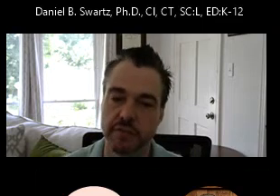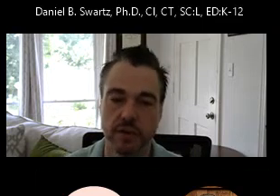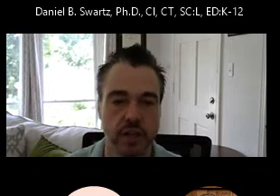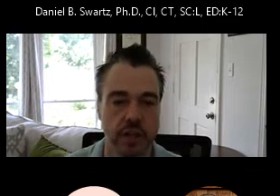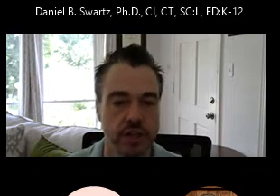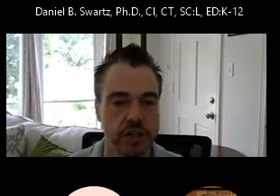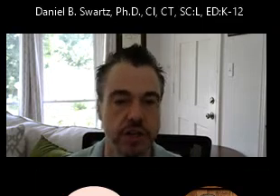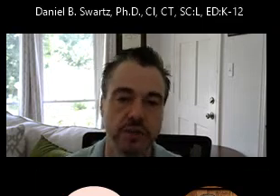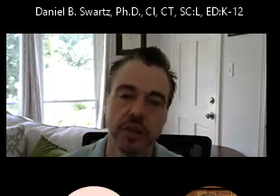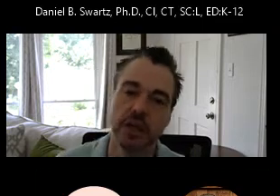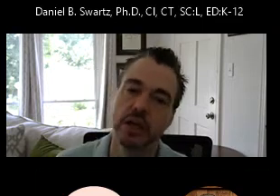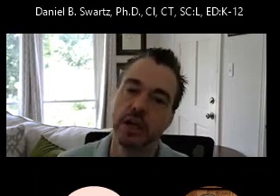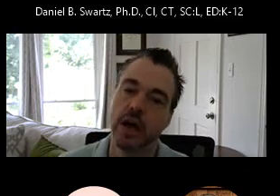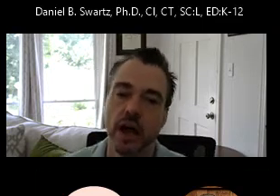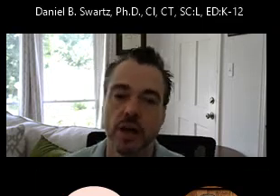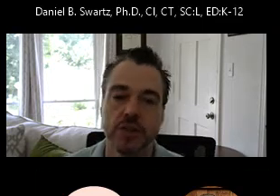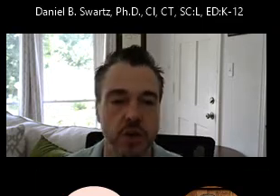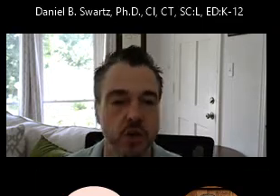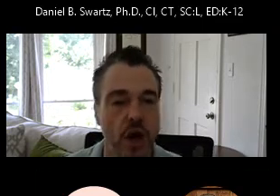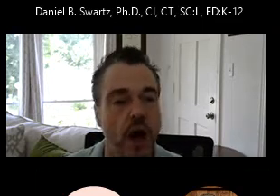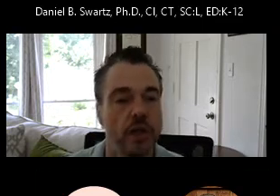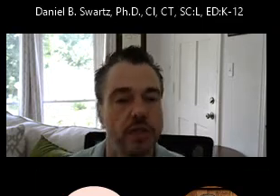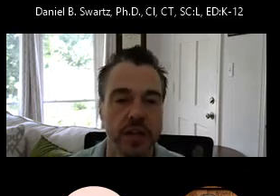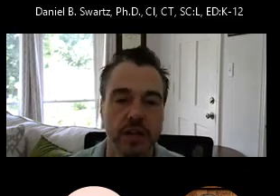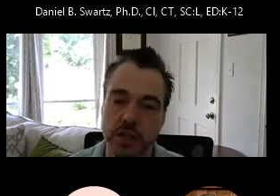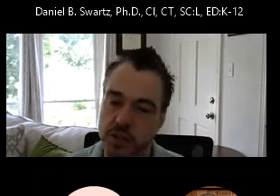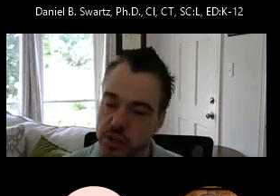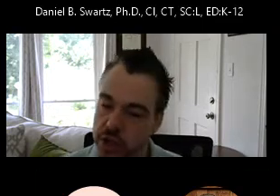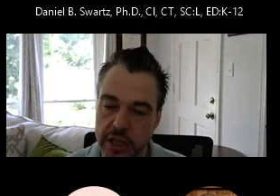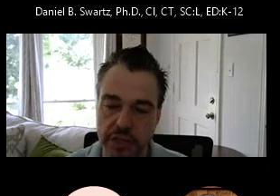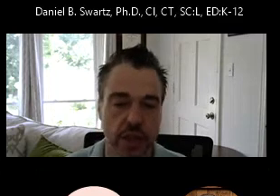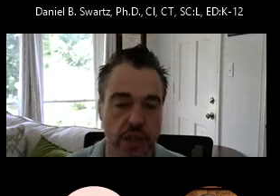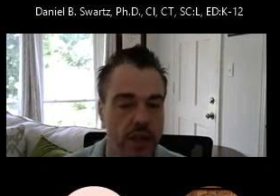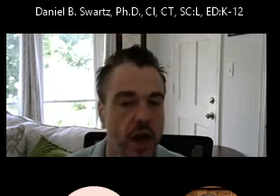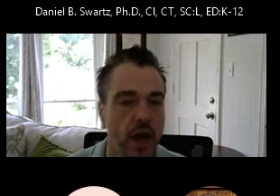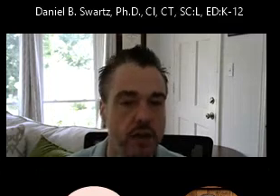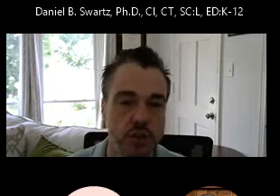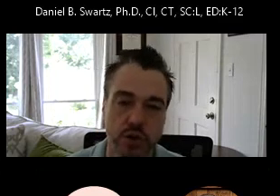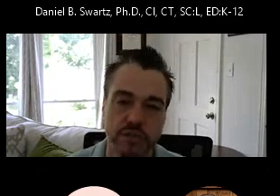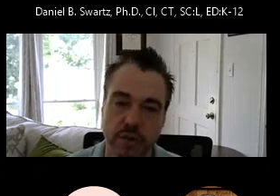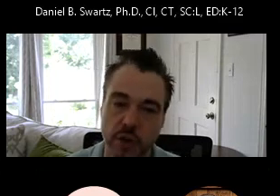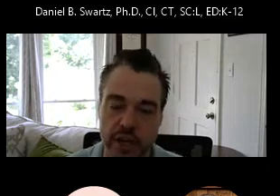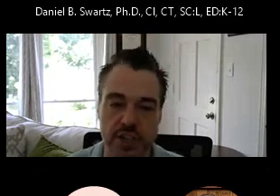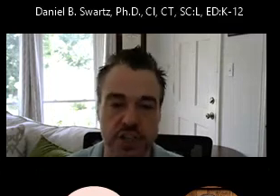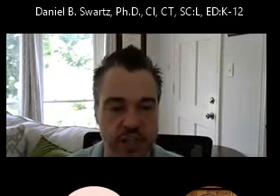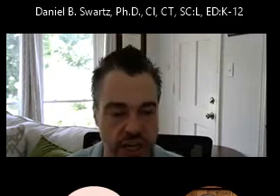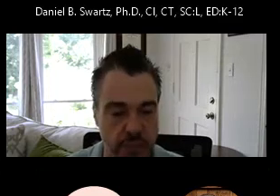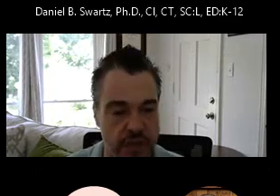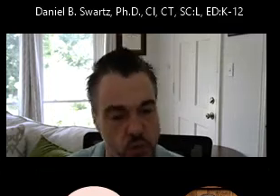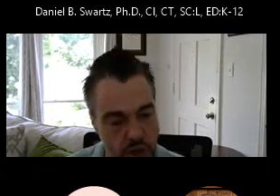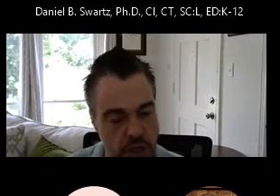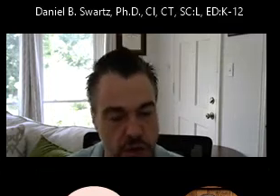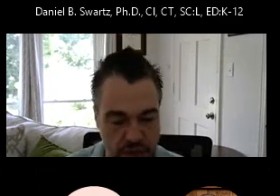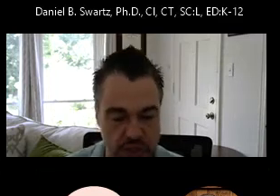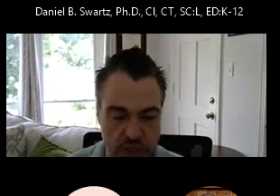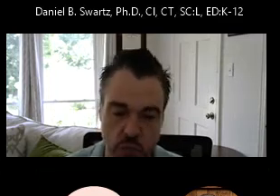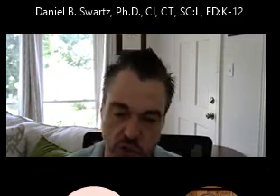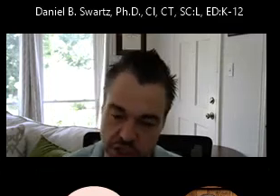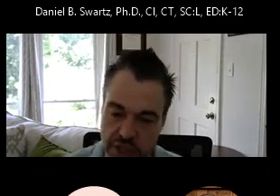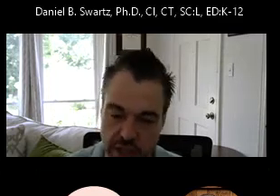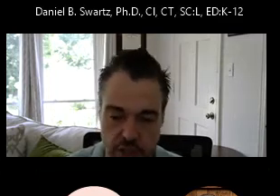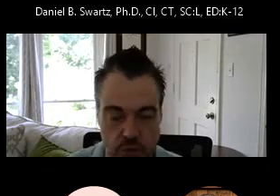as thanks, Leah, for letting us know. So you'll get the tool from your agency champions. We